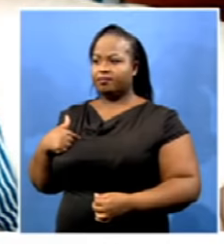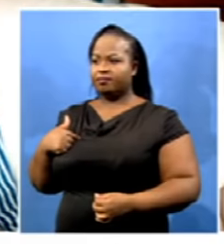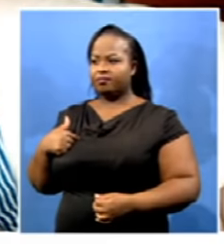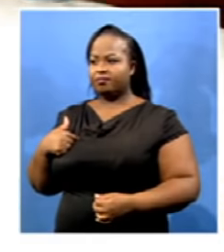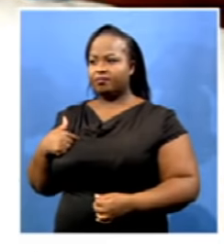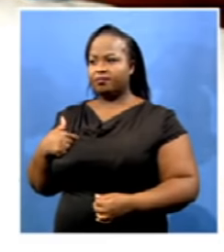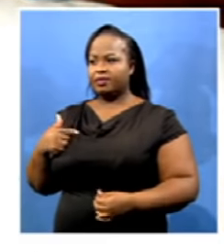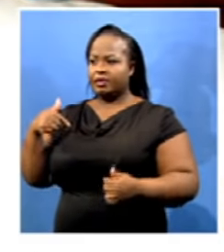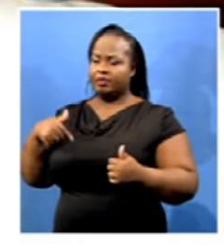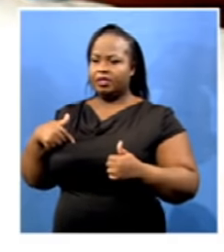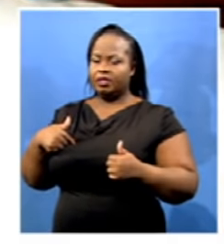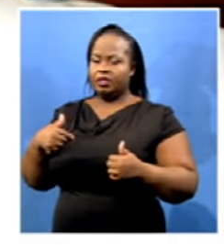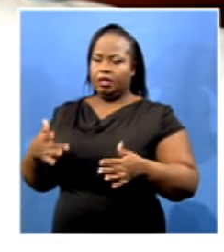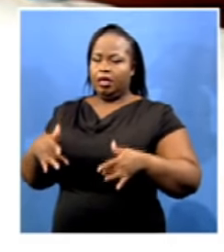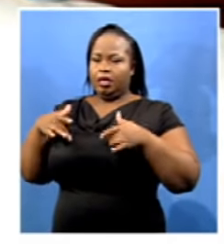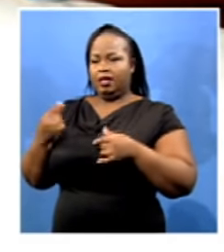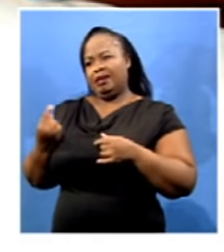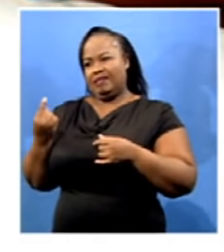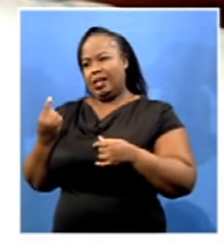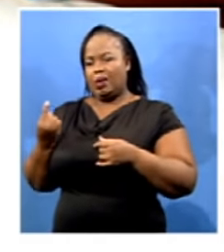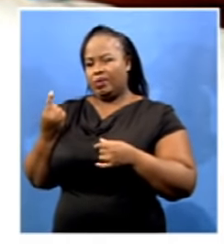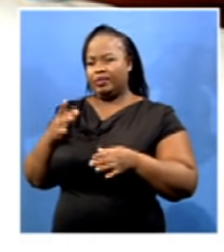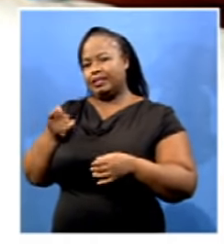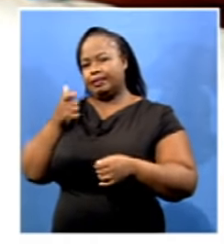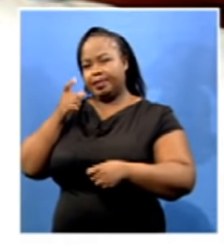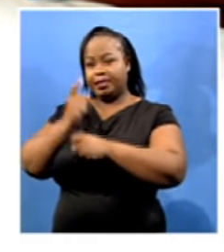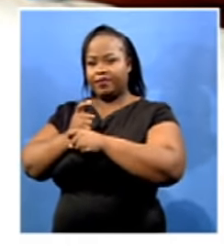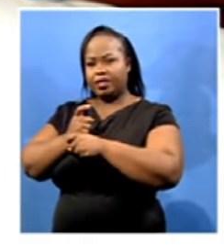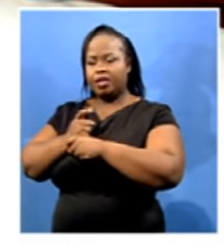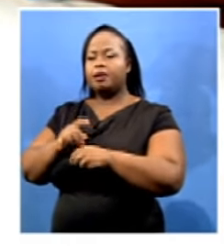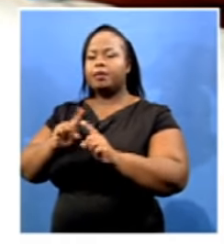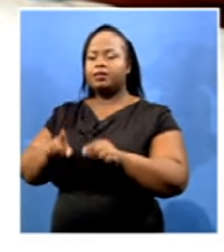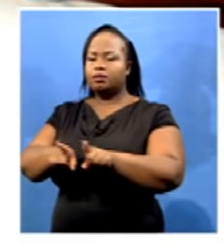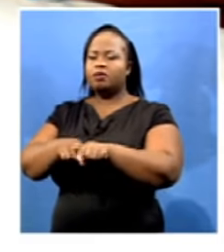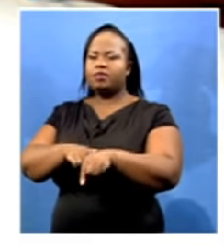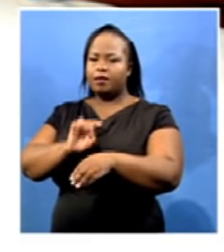I kind of live in my own head a bit. So it's been very, very difficult. I am receiving counselling,